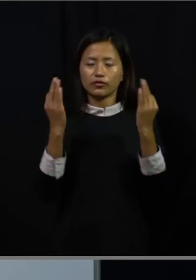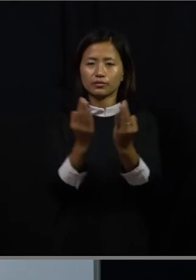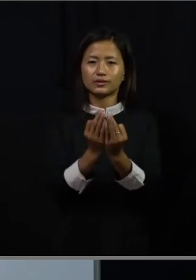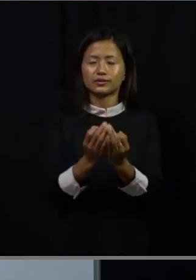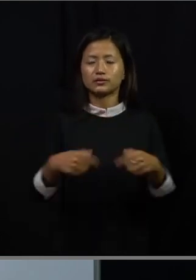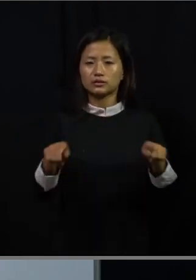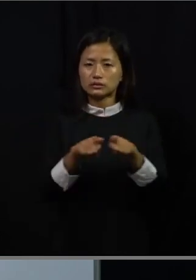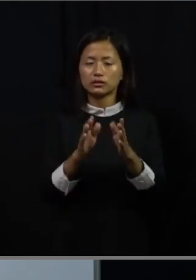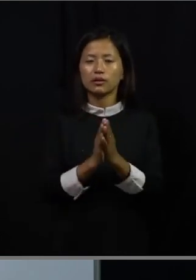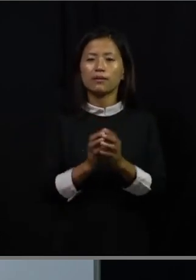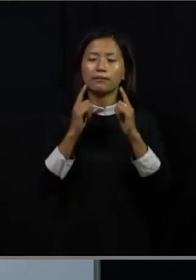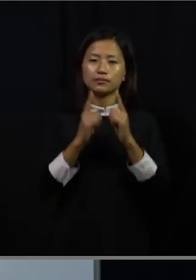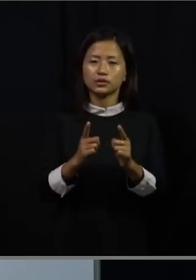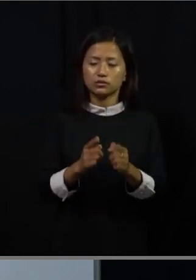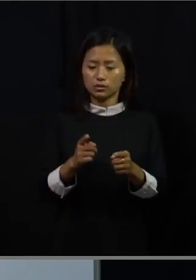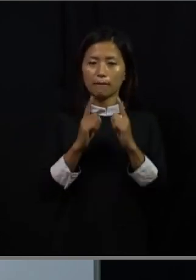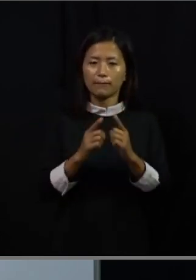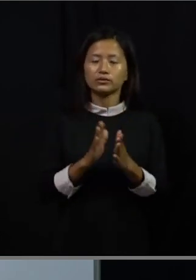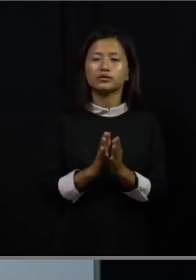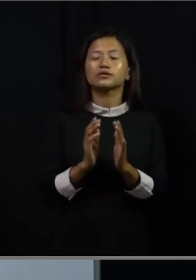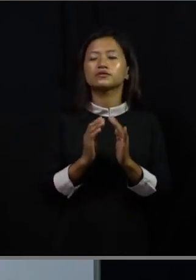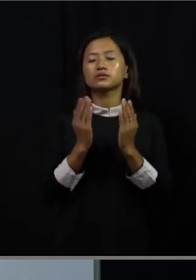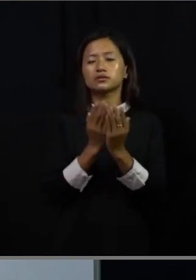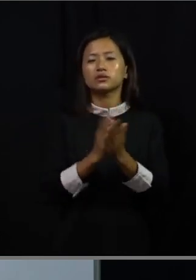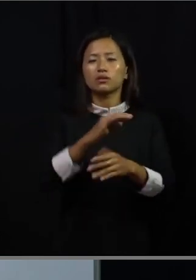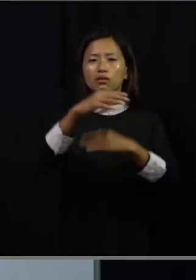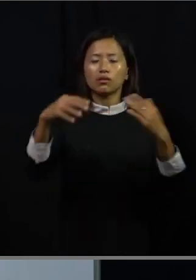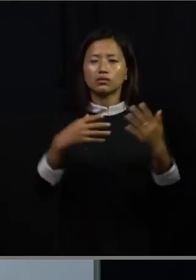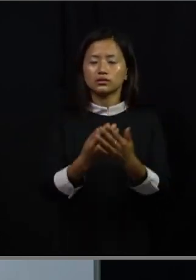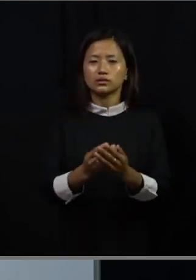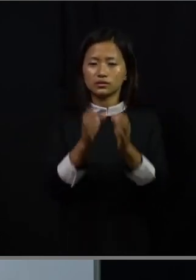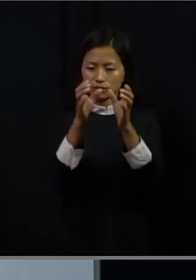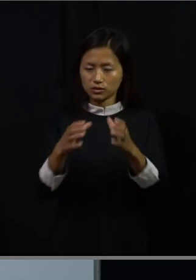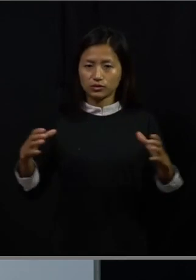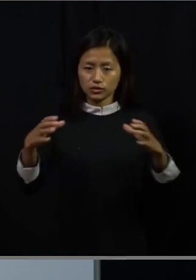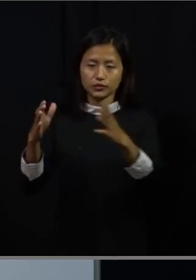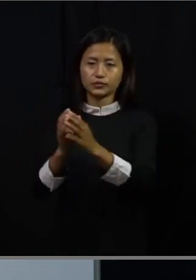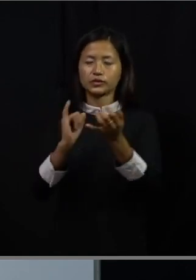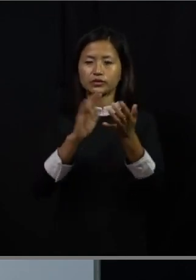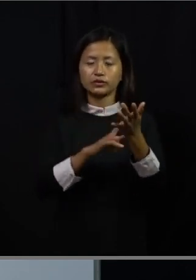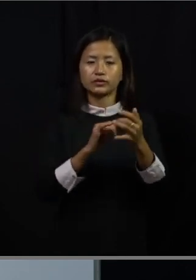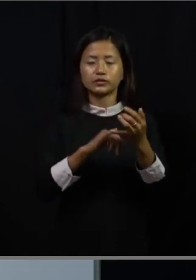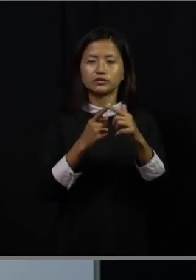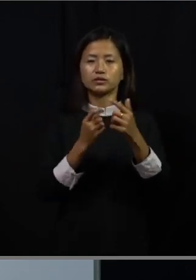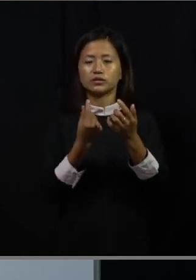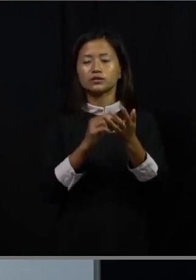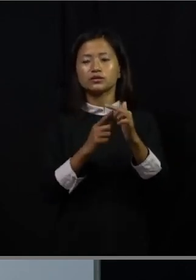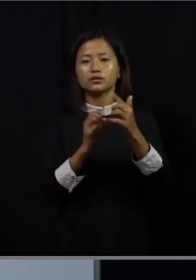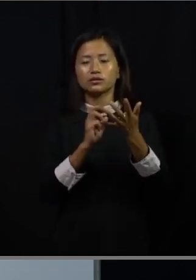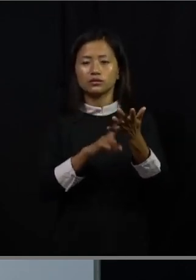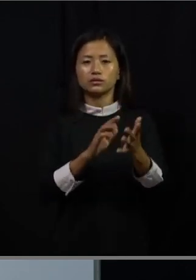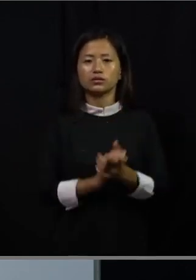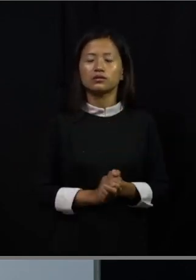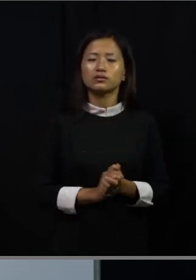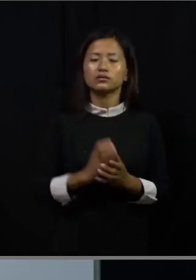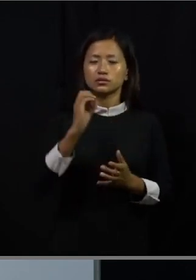about all the institutions which is there in the society. And both of them, they do comparative, okay, studies, comparative